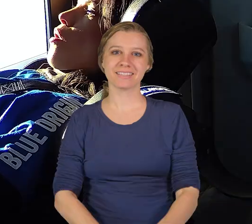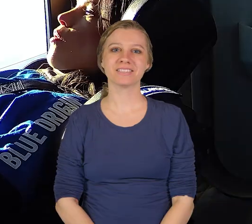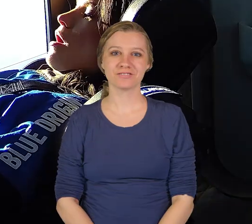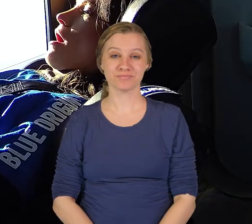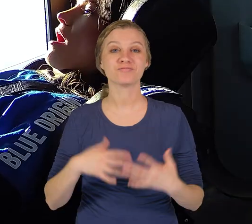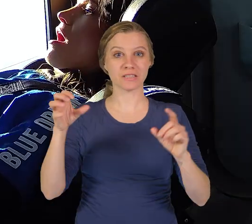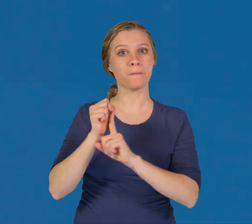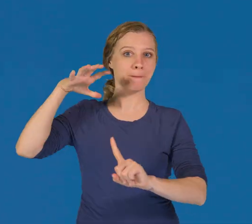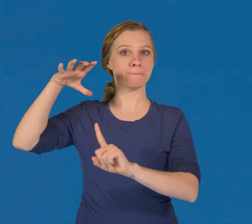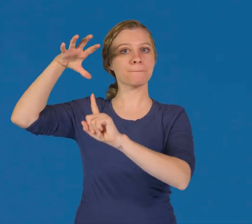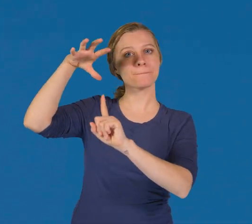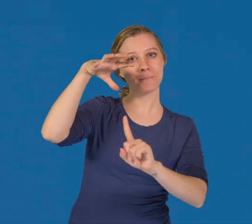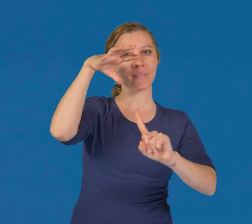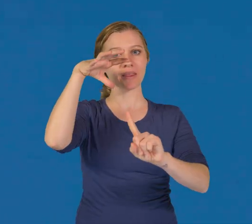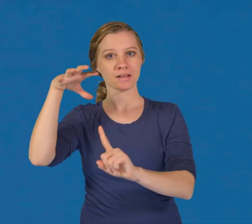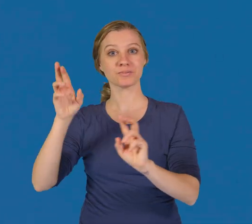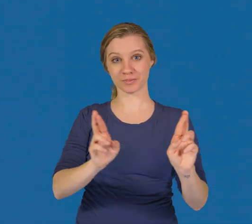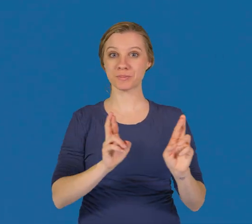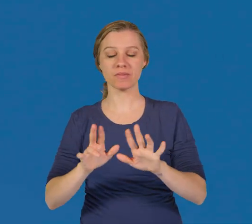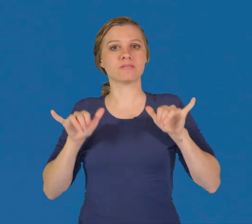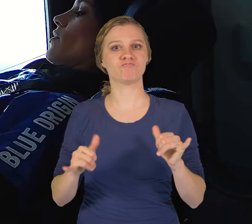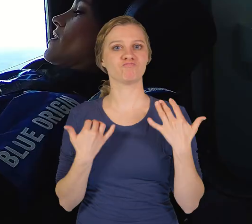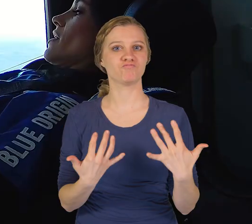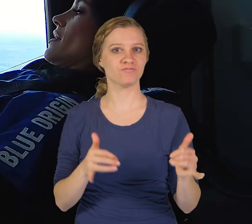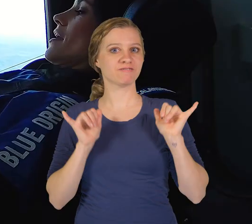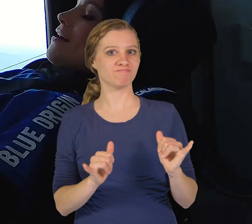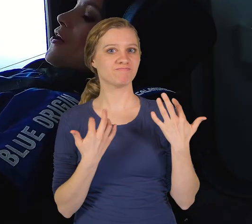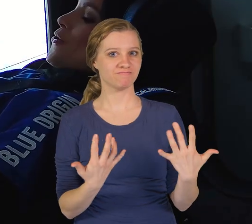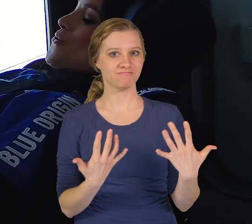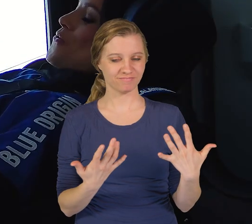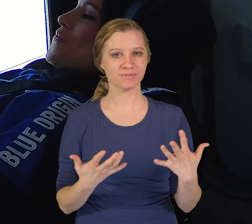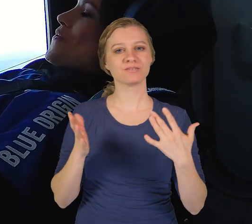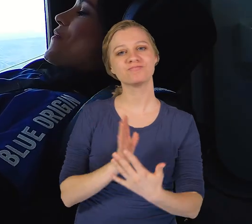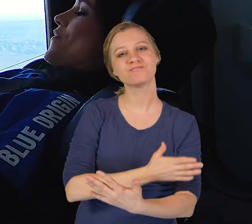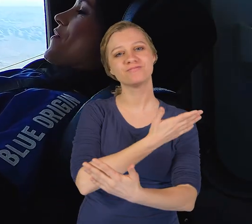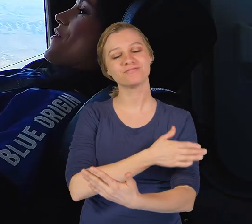Whoa! Probes deployed. There we go.